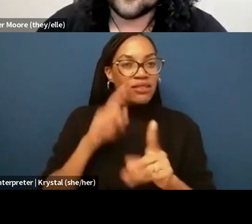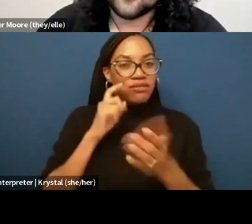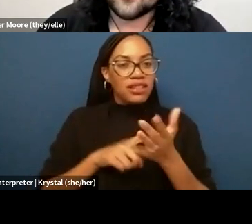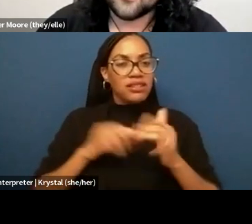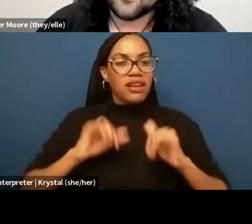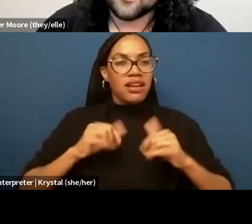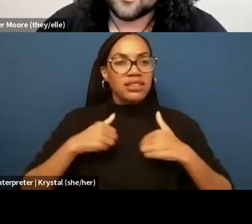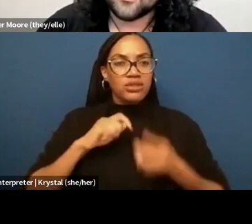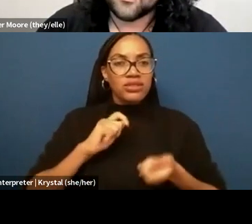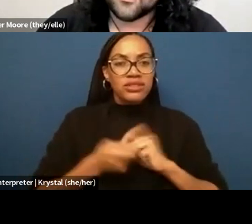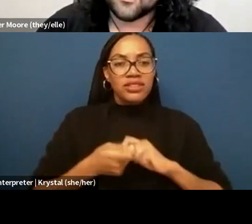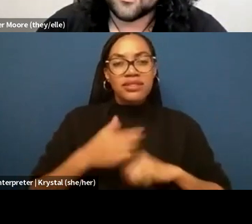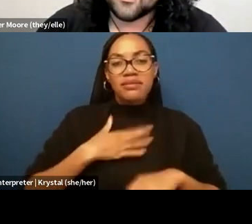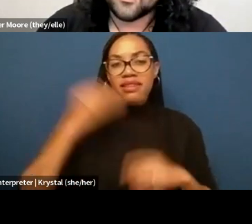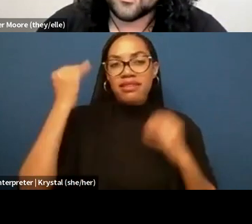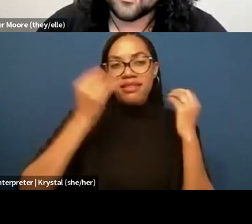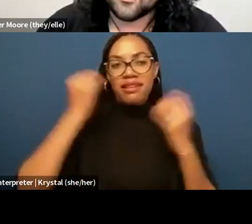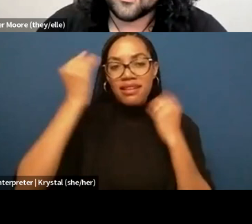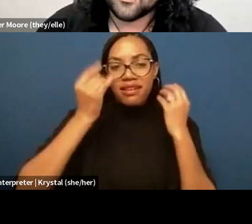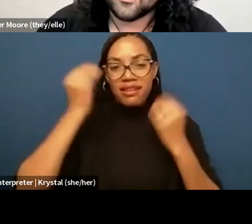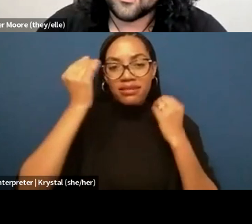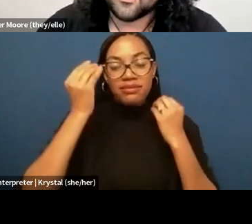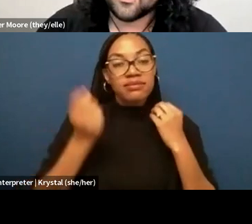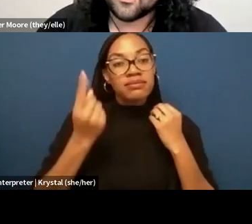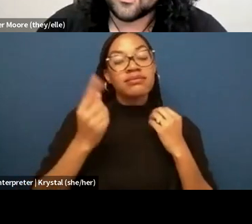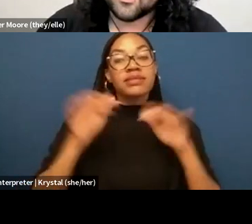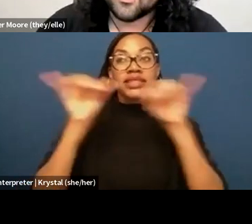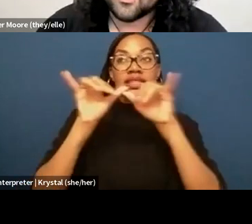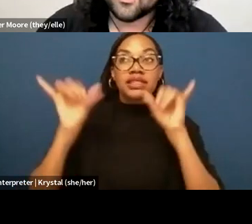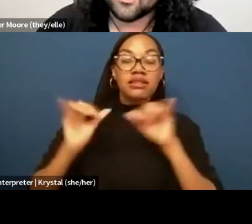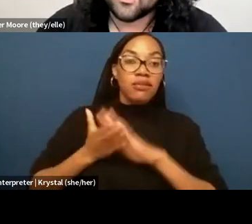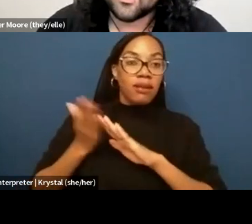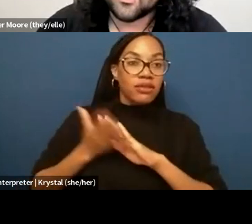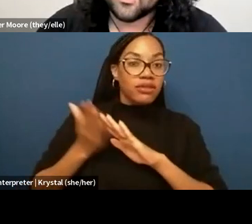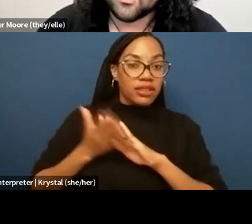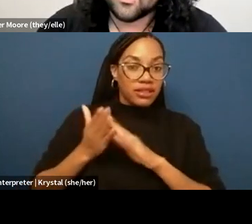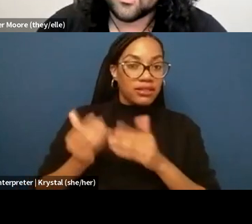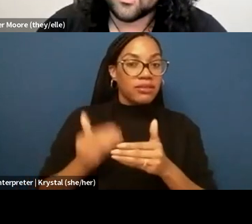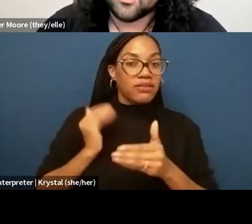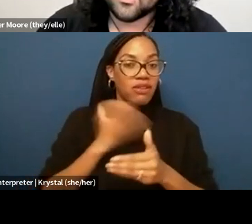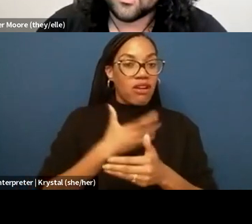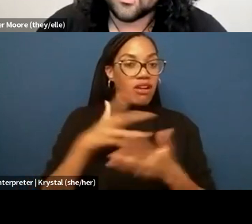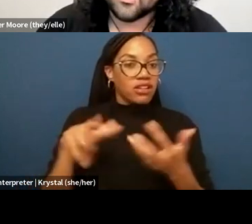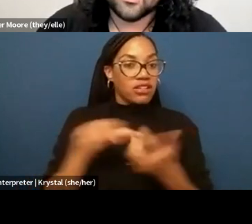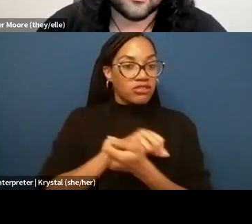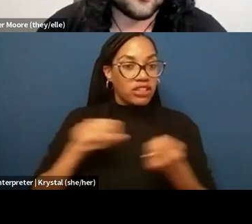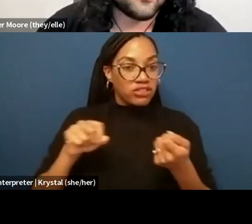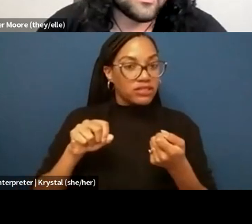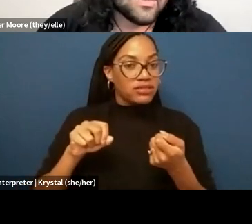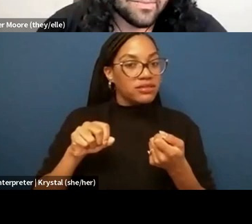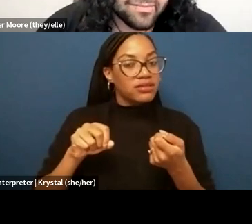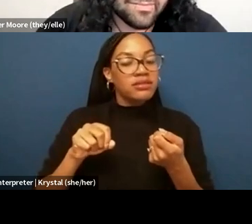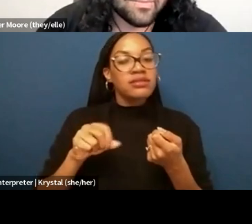whether it is systems that operated before the destruction, before colonial destruction, or systems that have